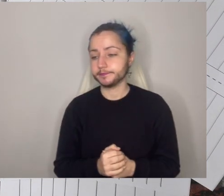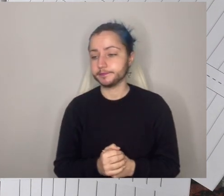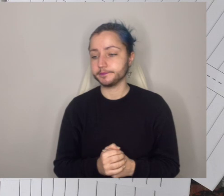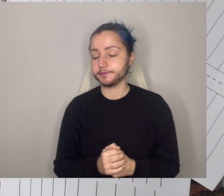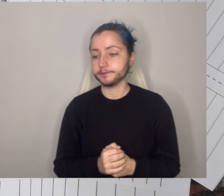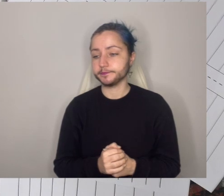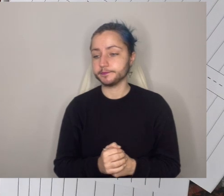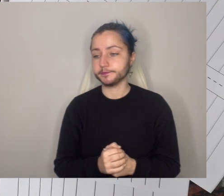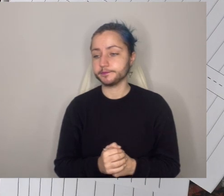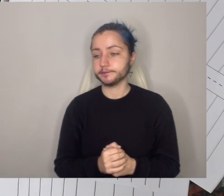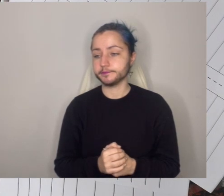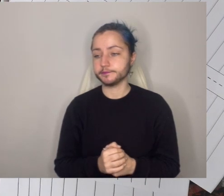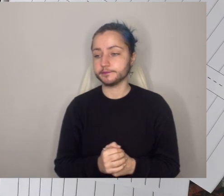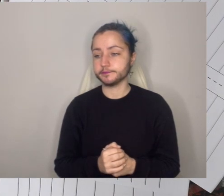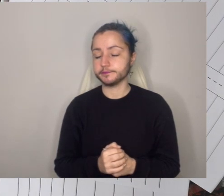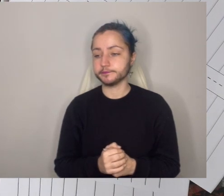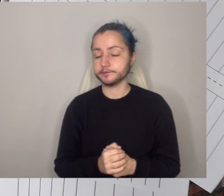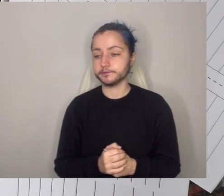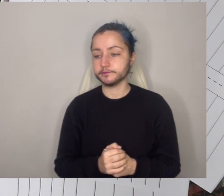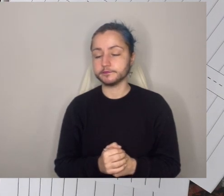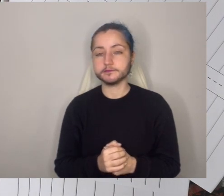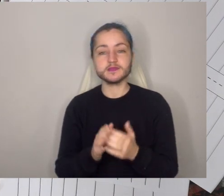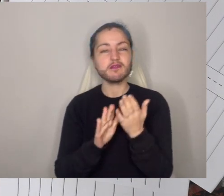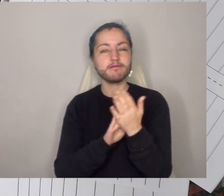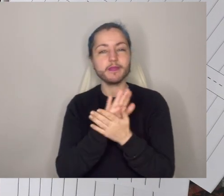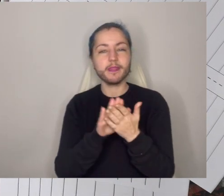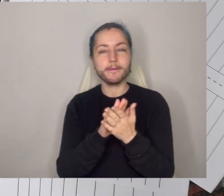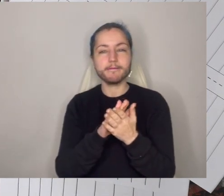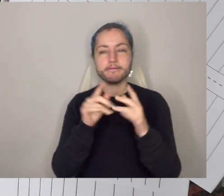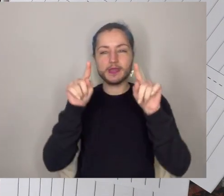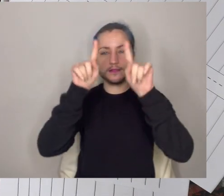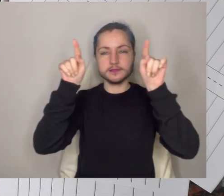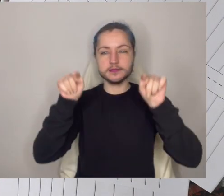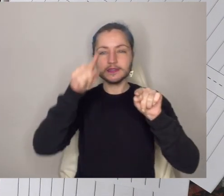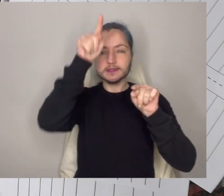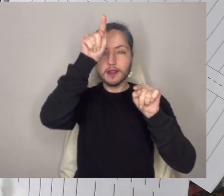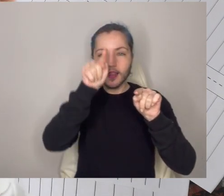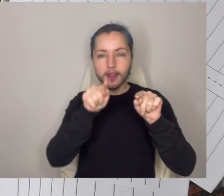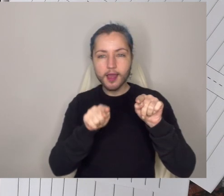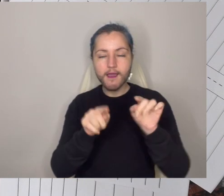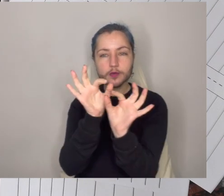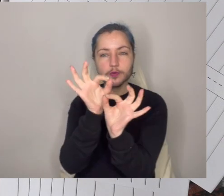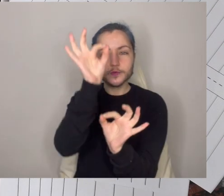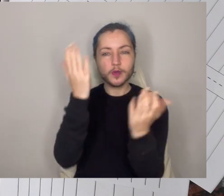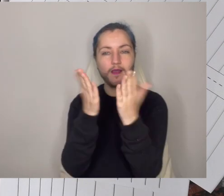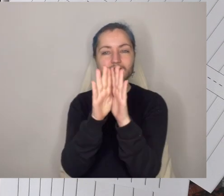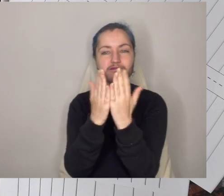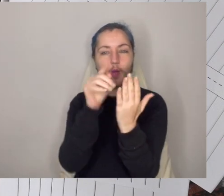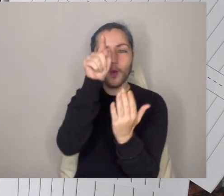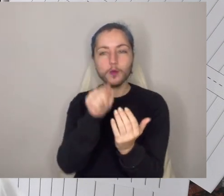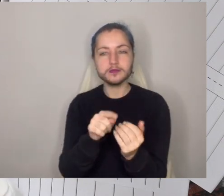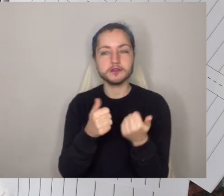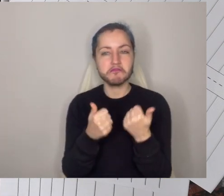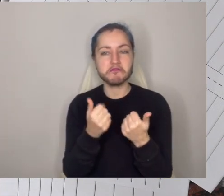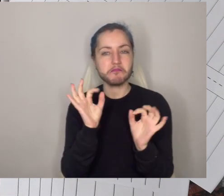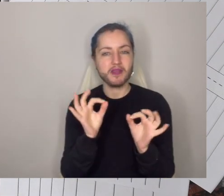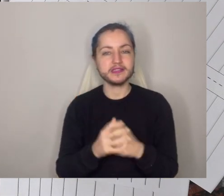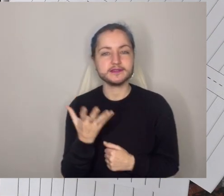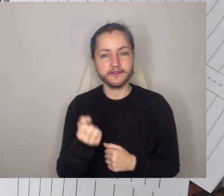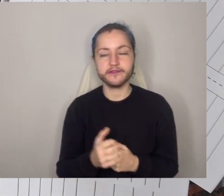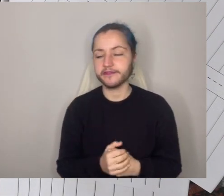This is what they look like if you print them out. But to draw them, you can start by